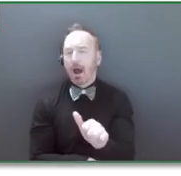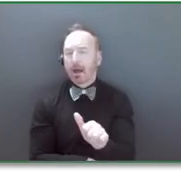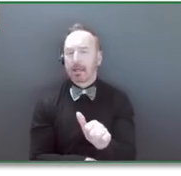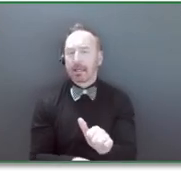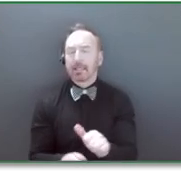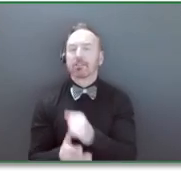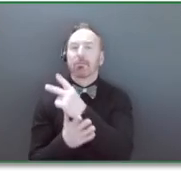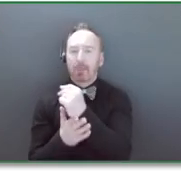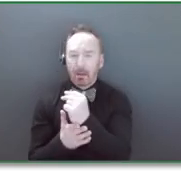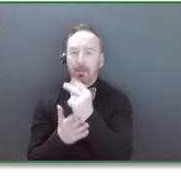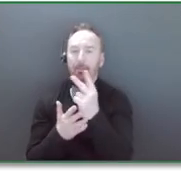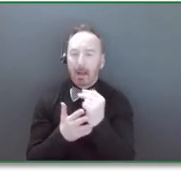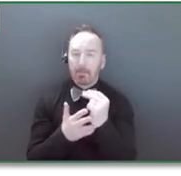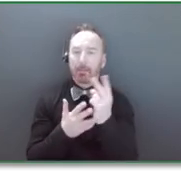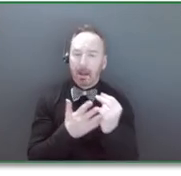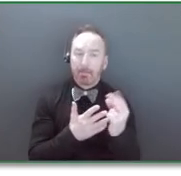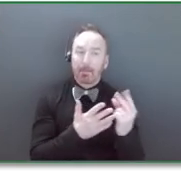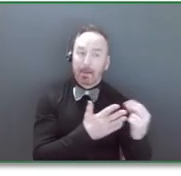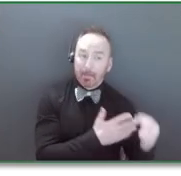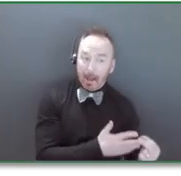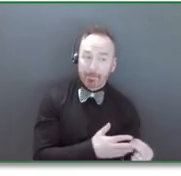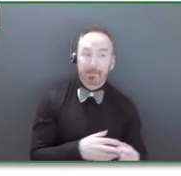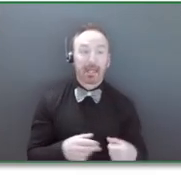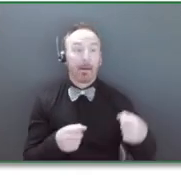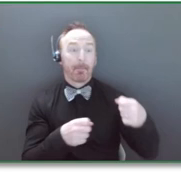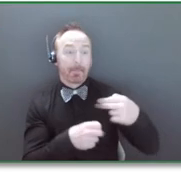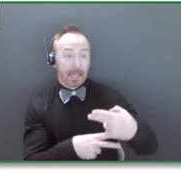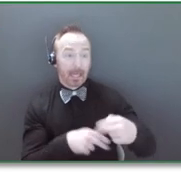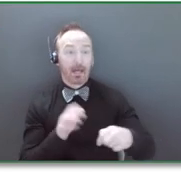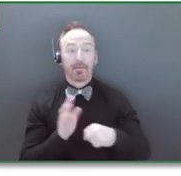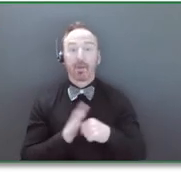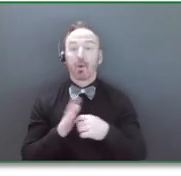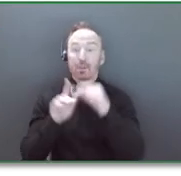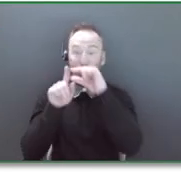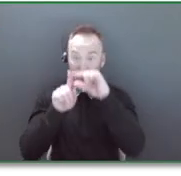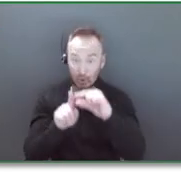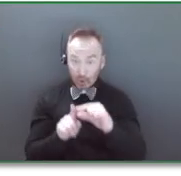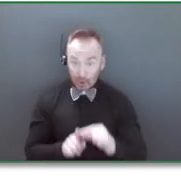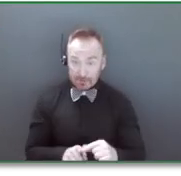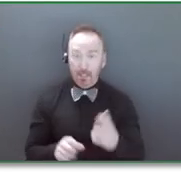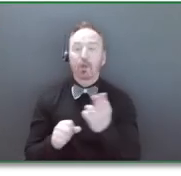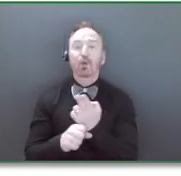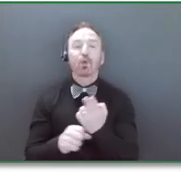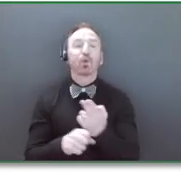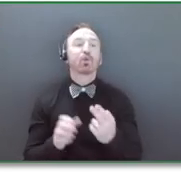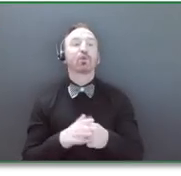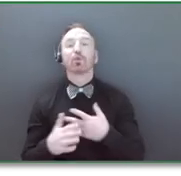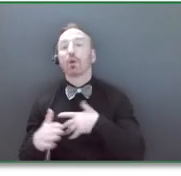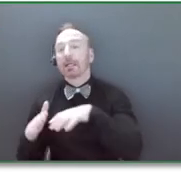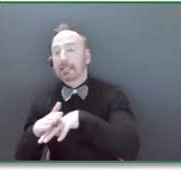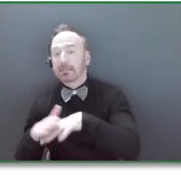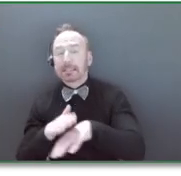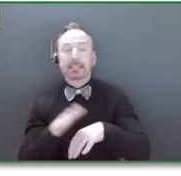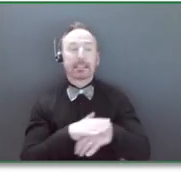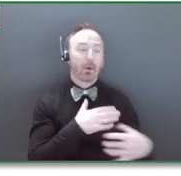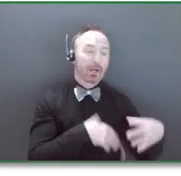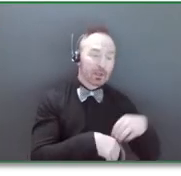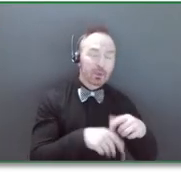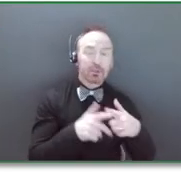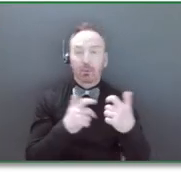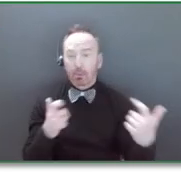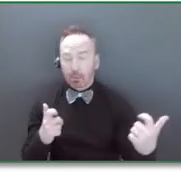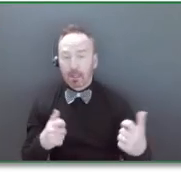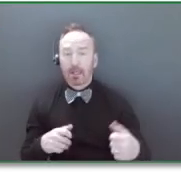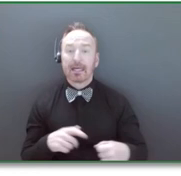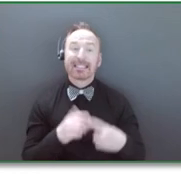be aware, there are many terms that may be used in the accessibility and disability space, some of which move in and out of fashion. Rather than telling them